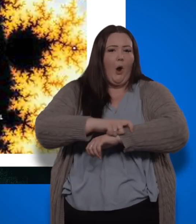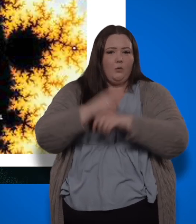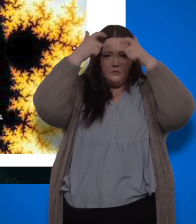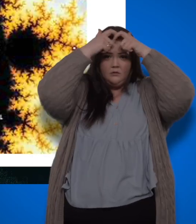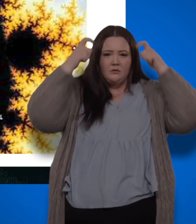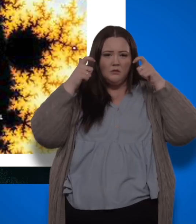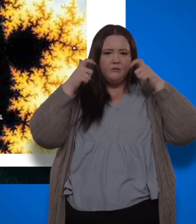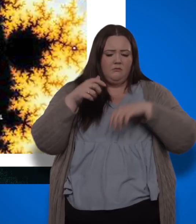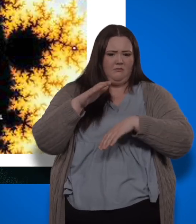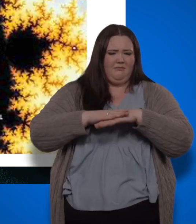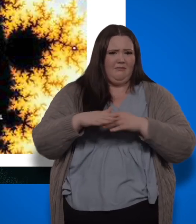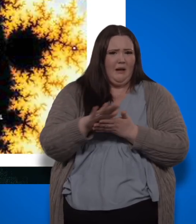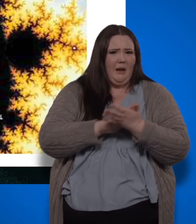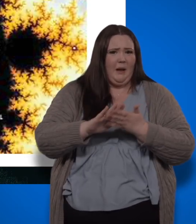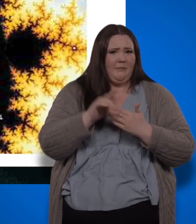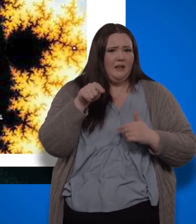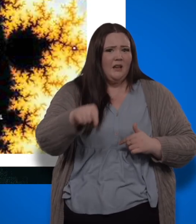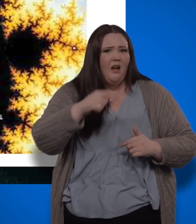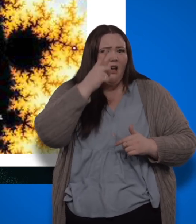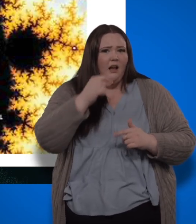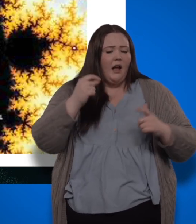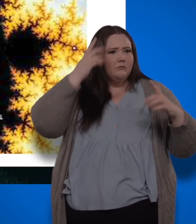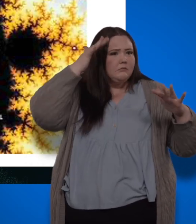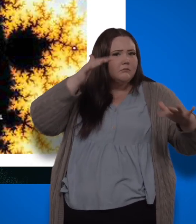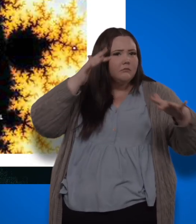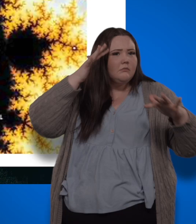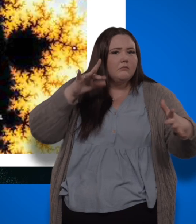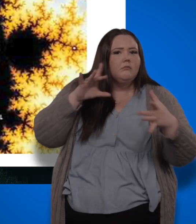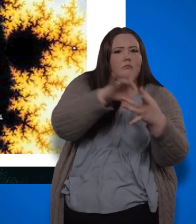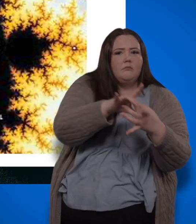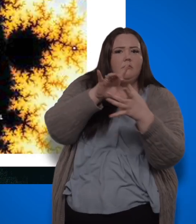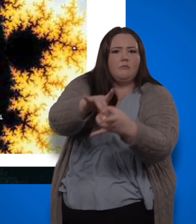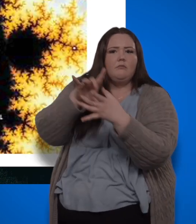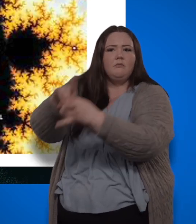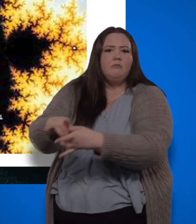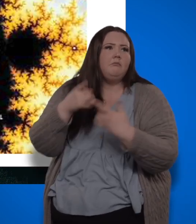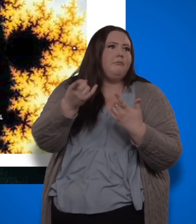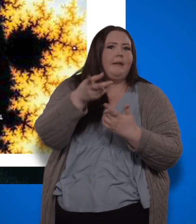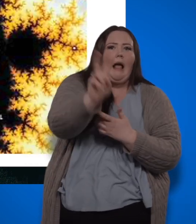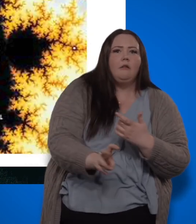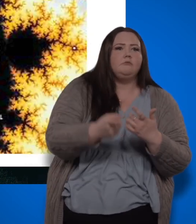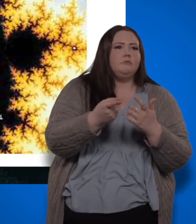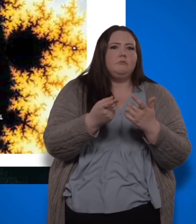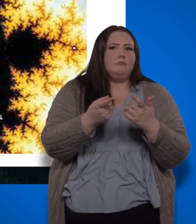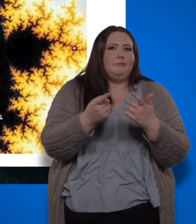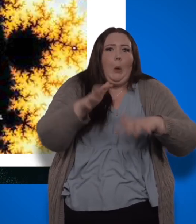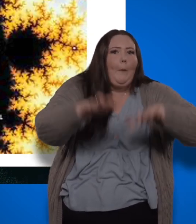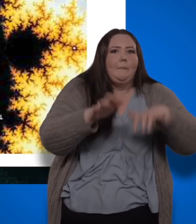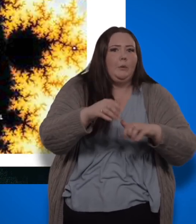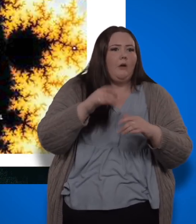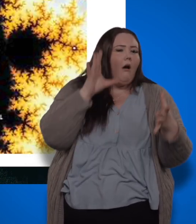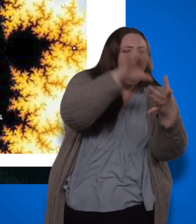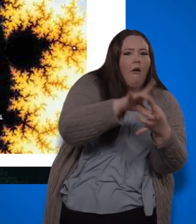then allow them to have this very high bandwidth communication with the most advanced super intelligent computers that